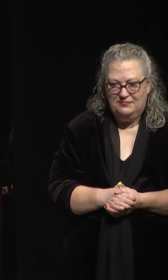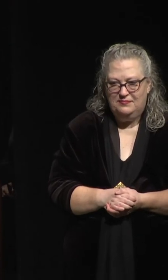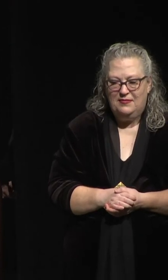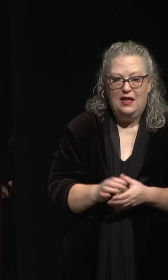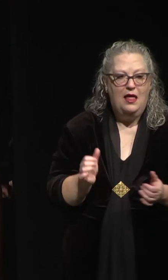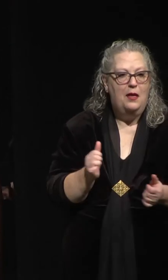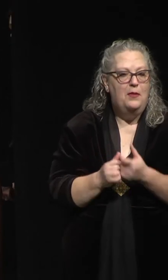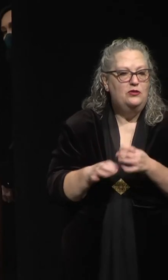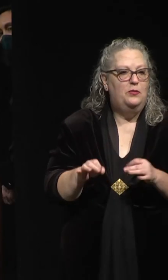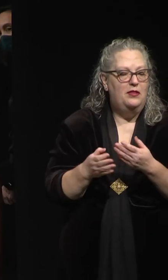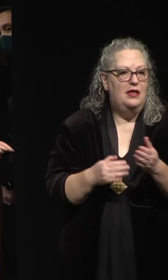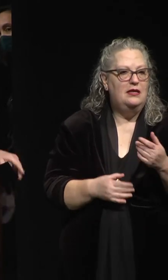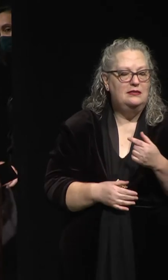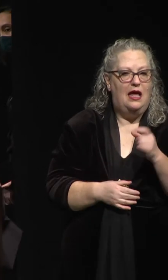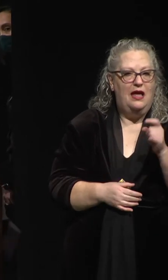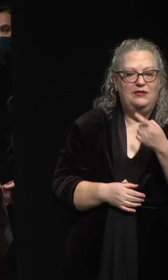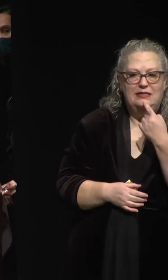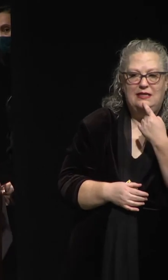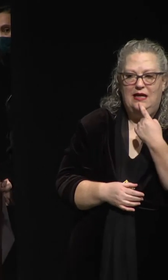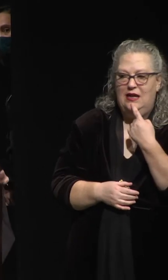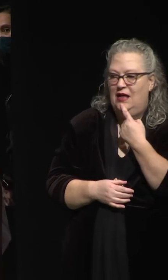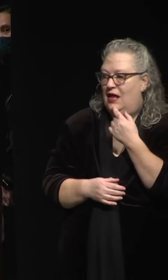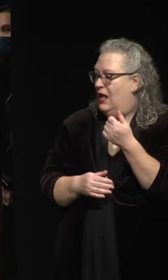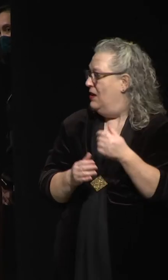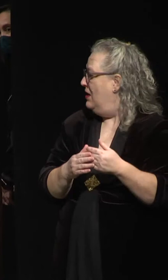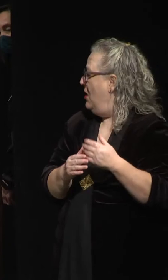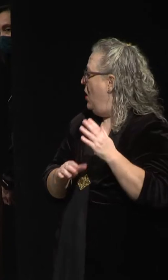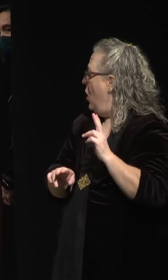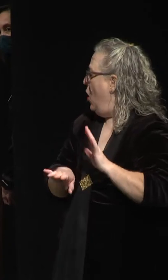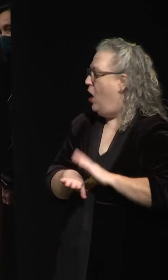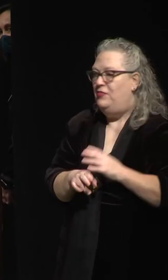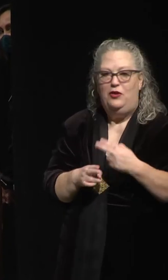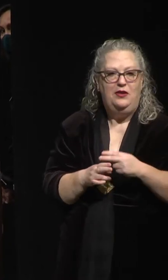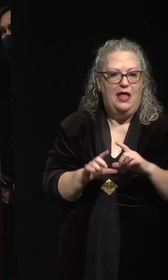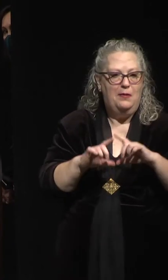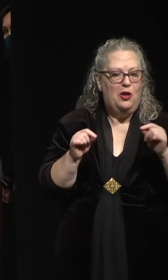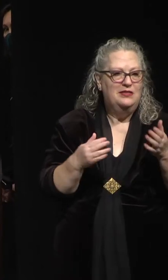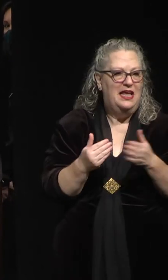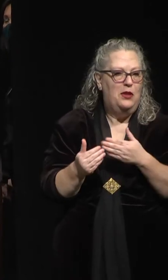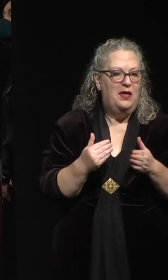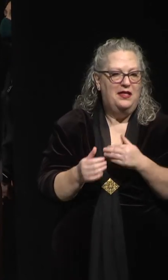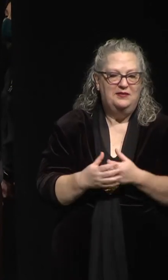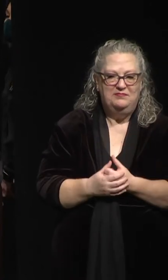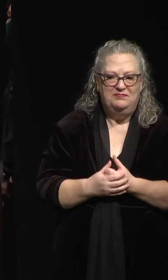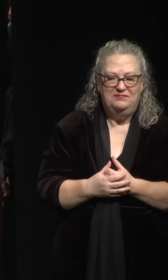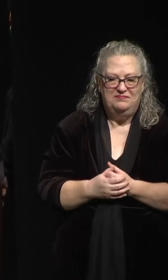The most important things I have to say are on their name cards anyway.